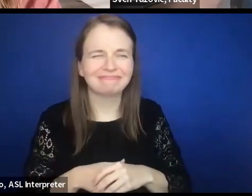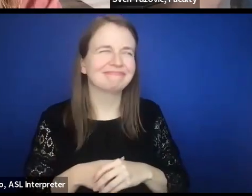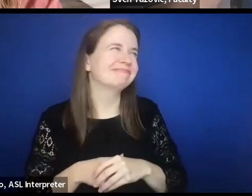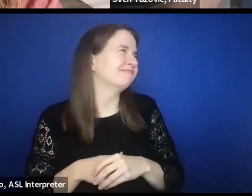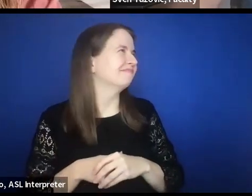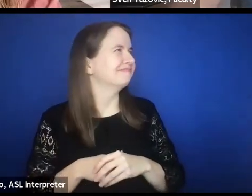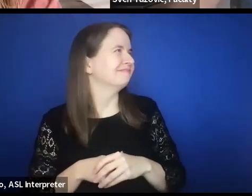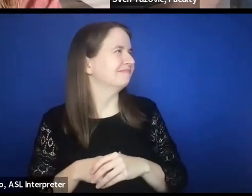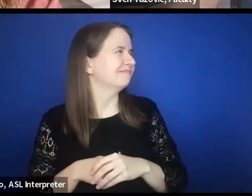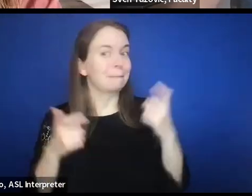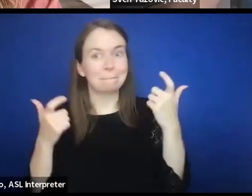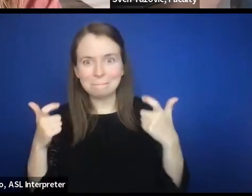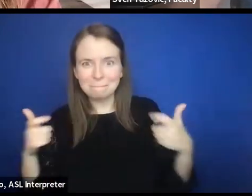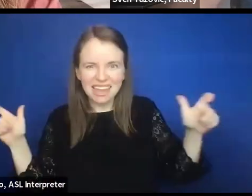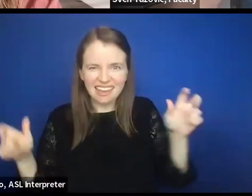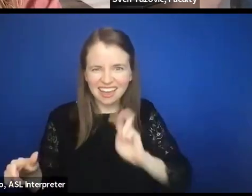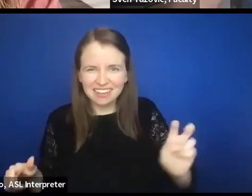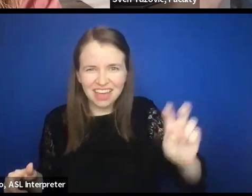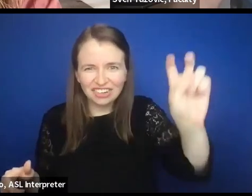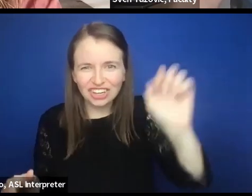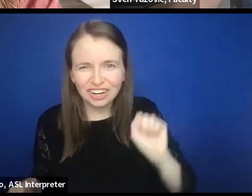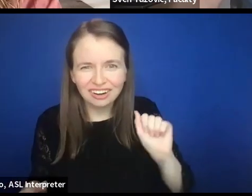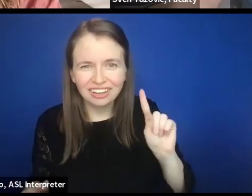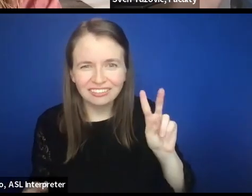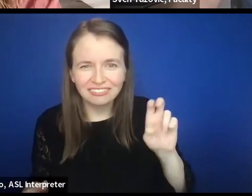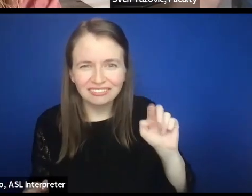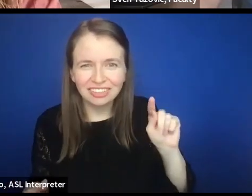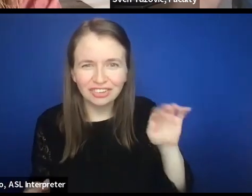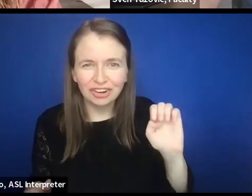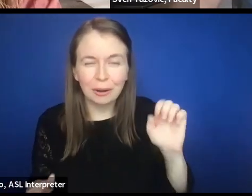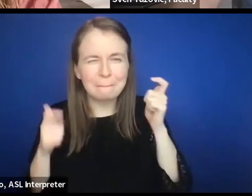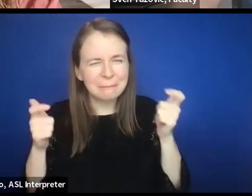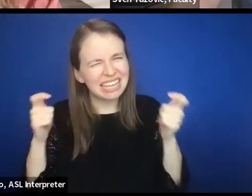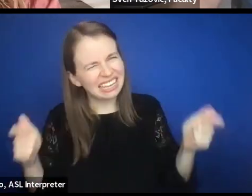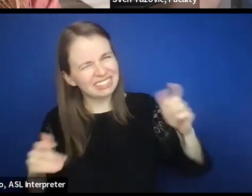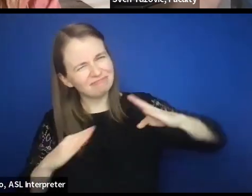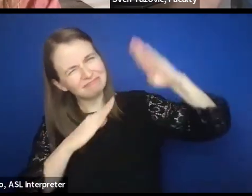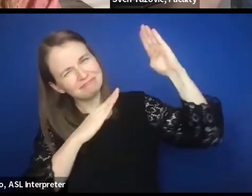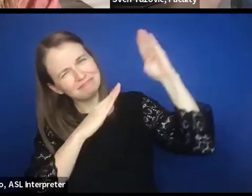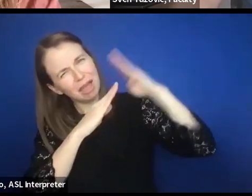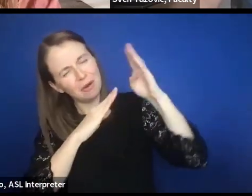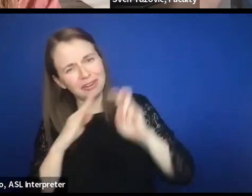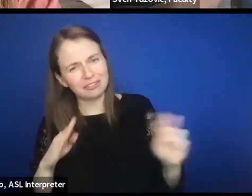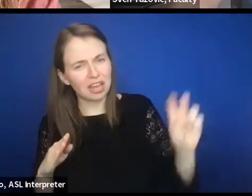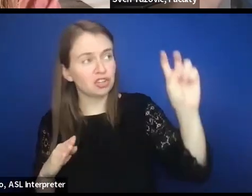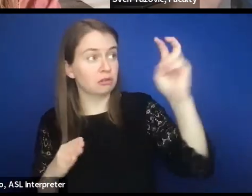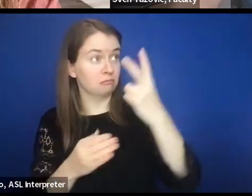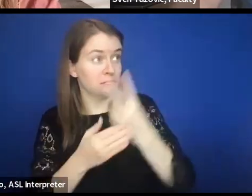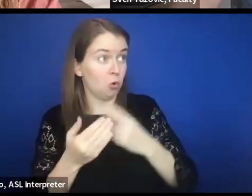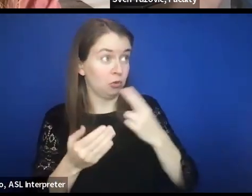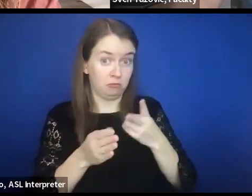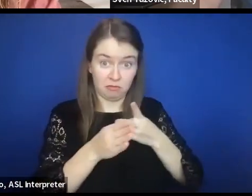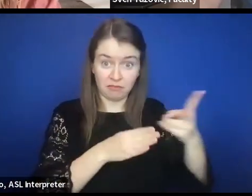was a massive adventure. So I would say it's the biggest adventure both in my